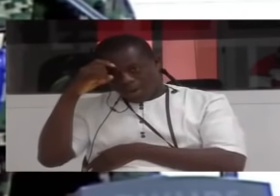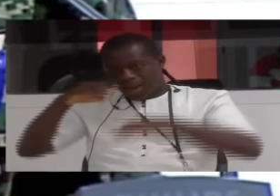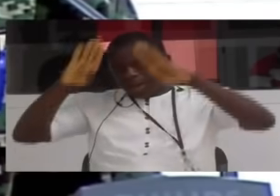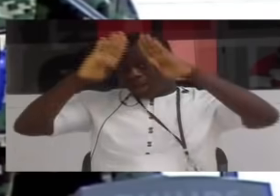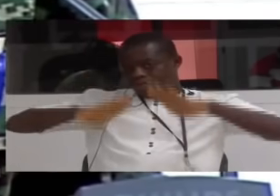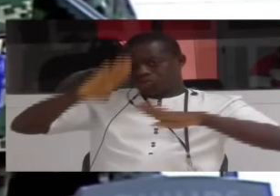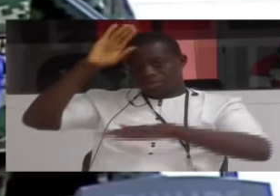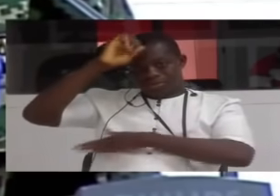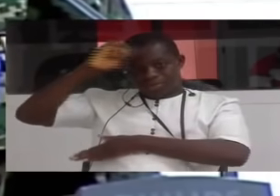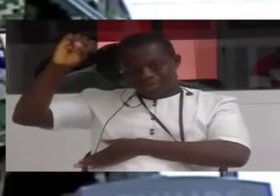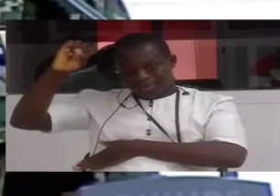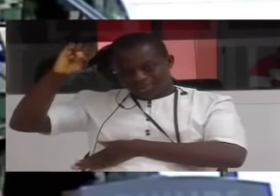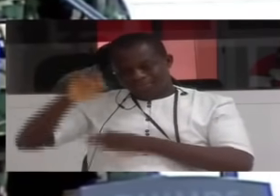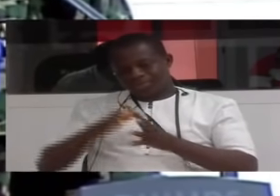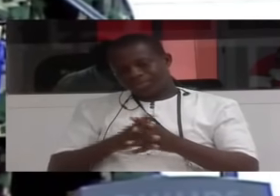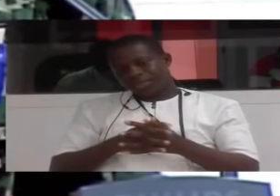state house.